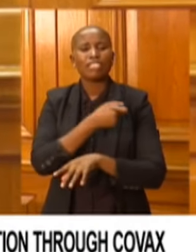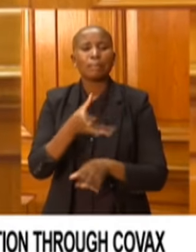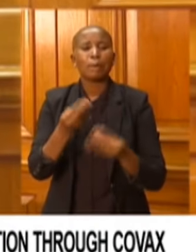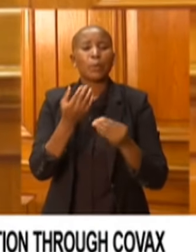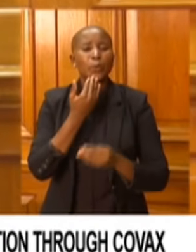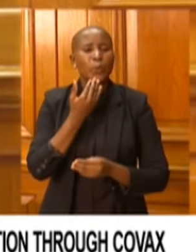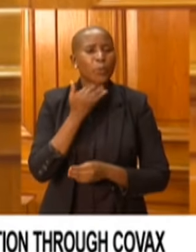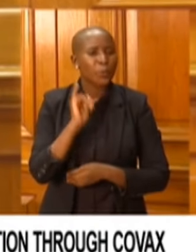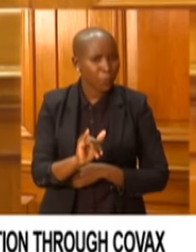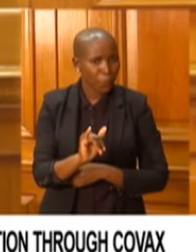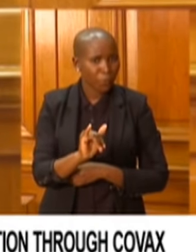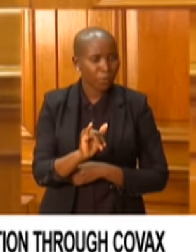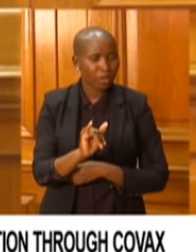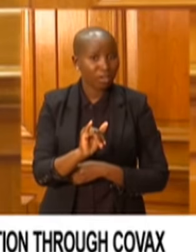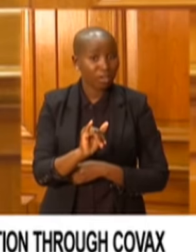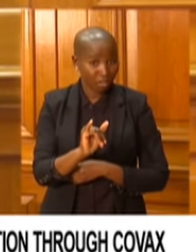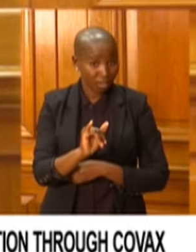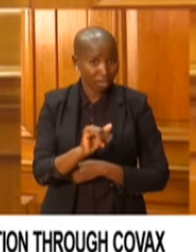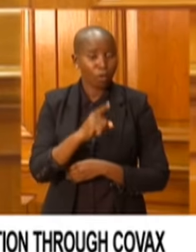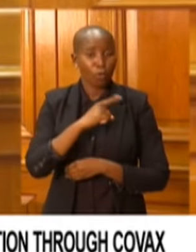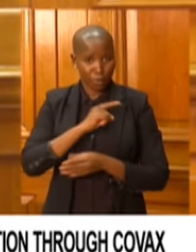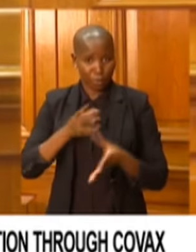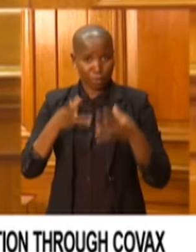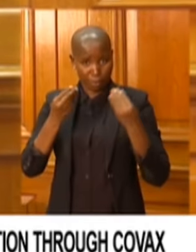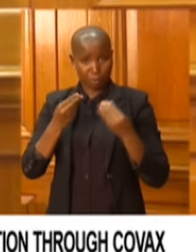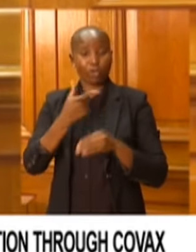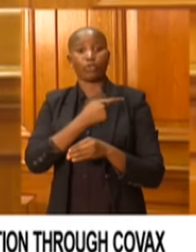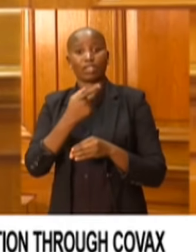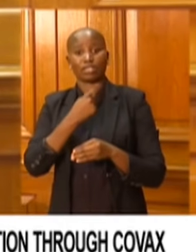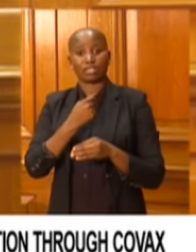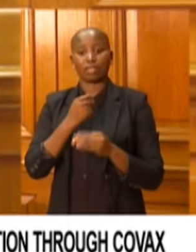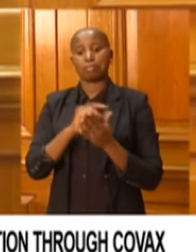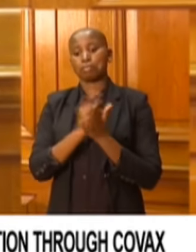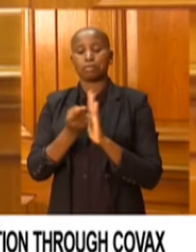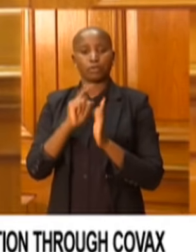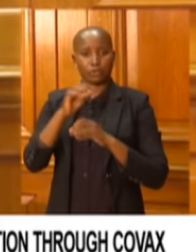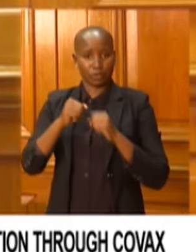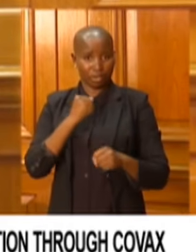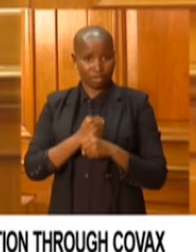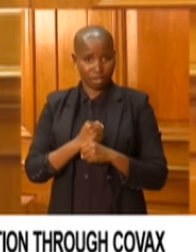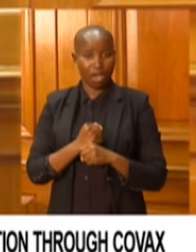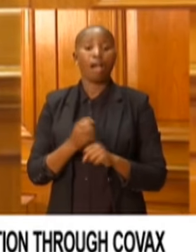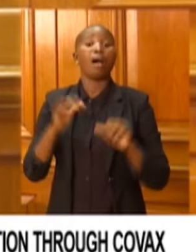receive vaccine doses throughout the year. In phase 1,